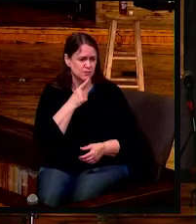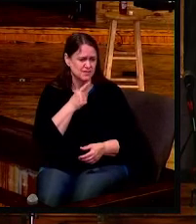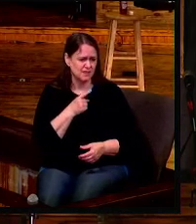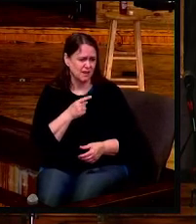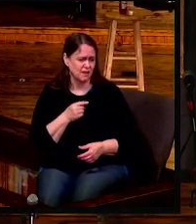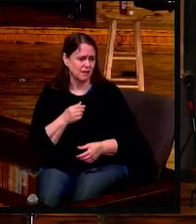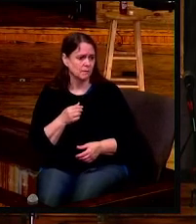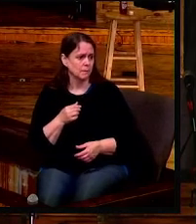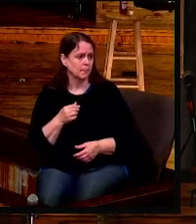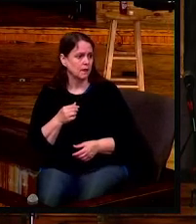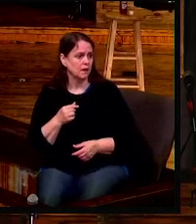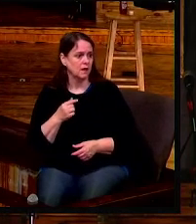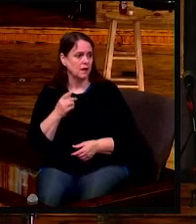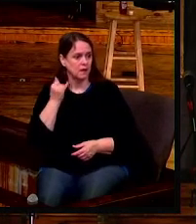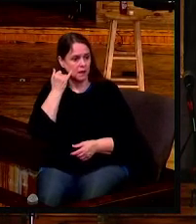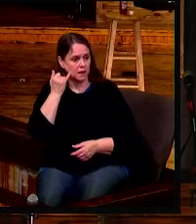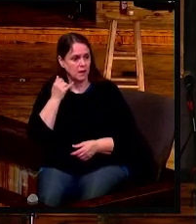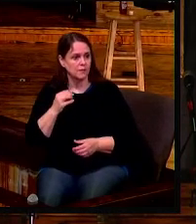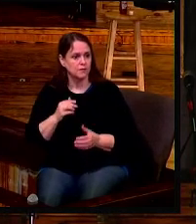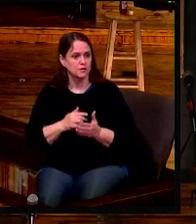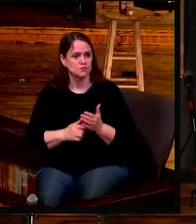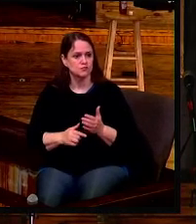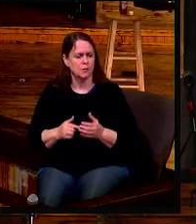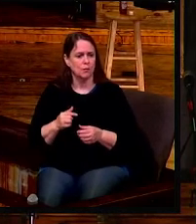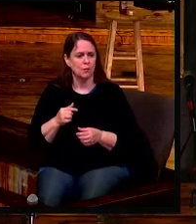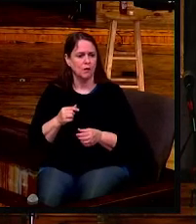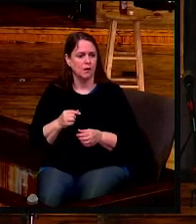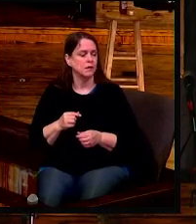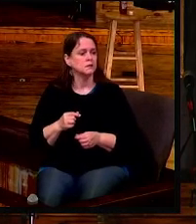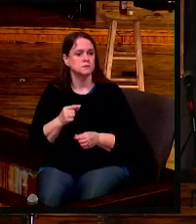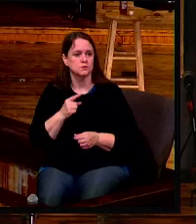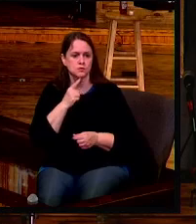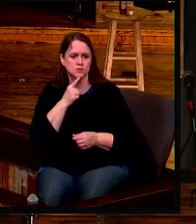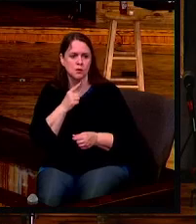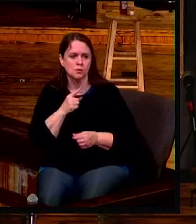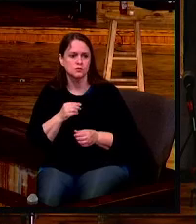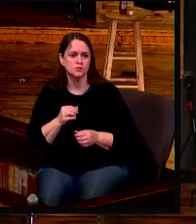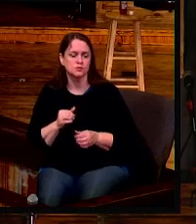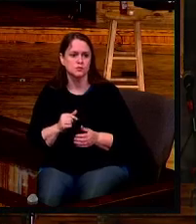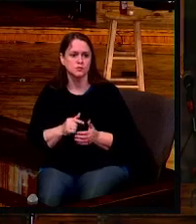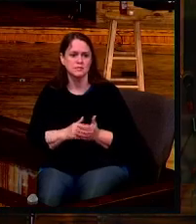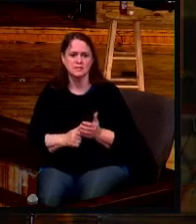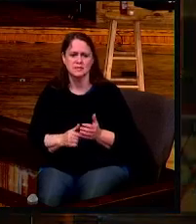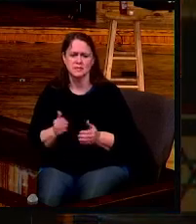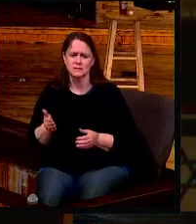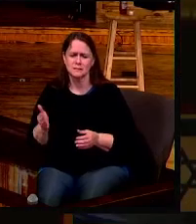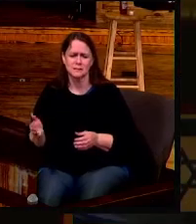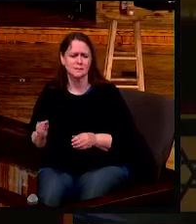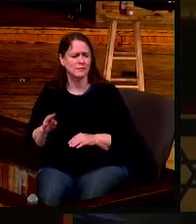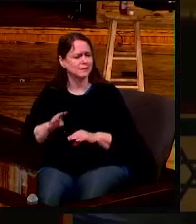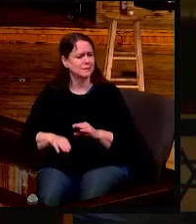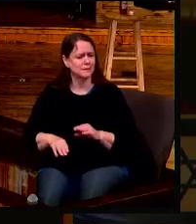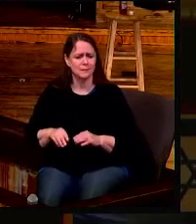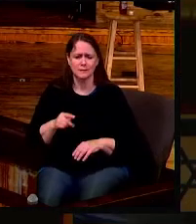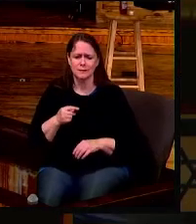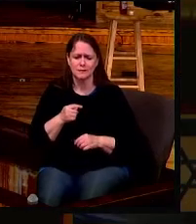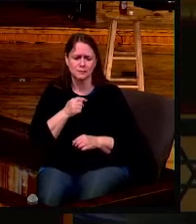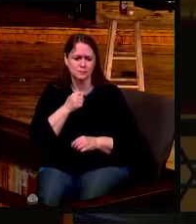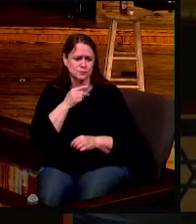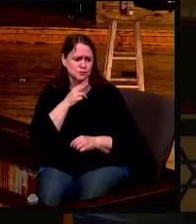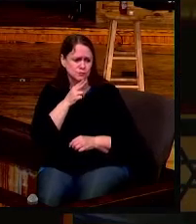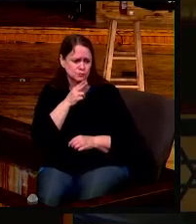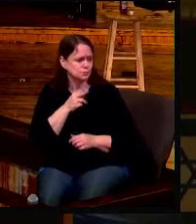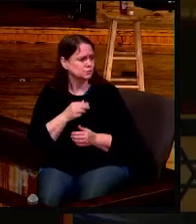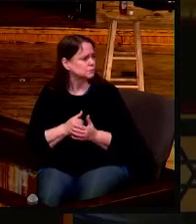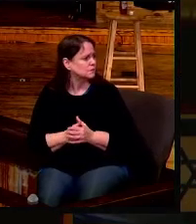point, you will take to a degree of me being unfriendly. I could say it very politely,